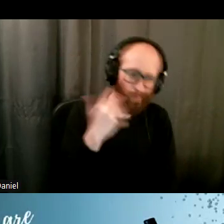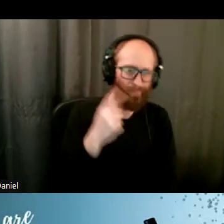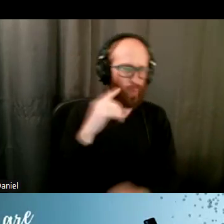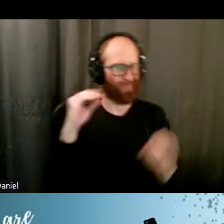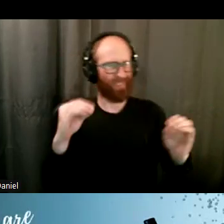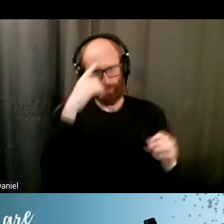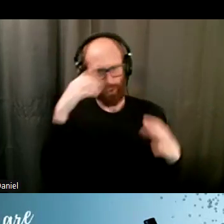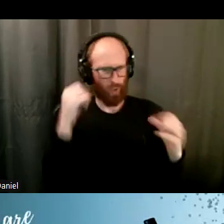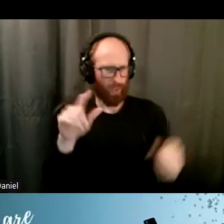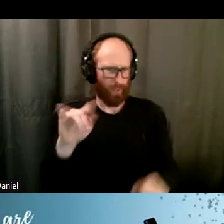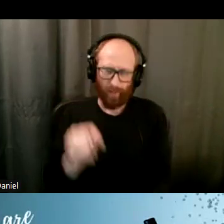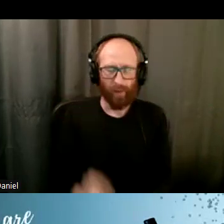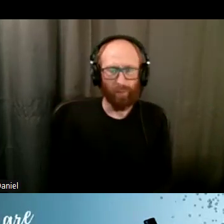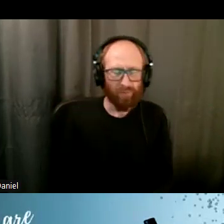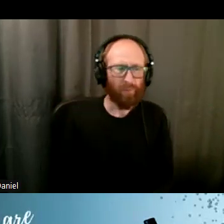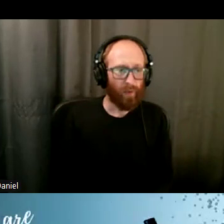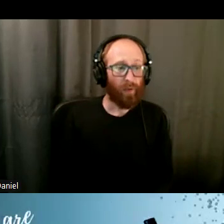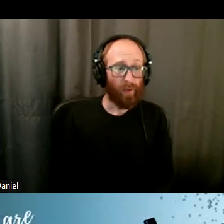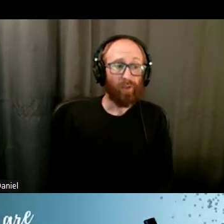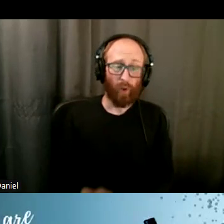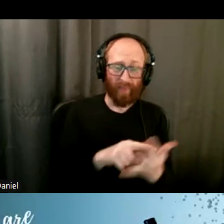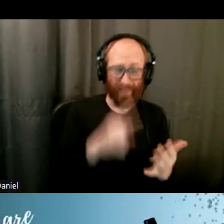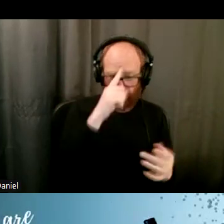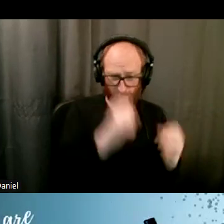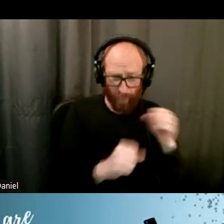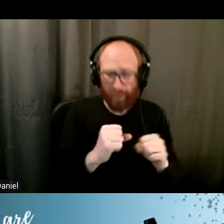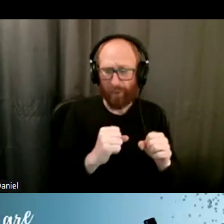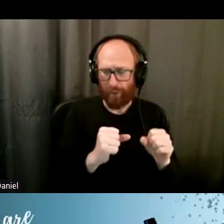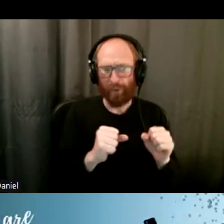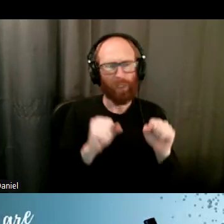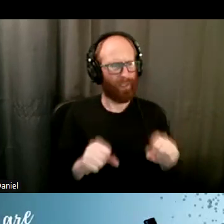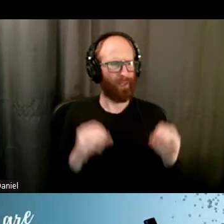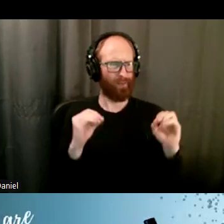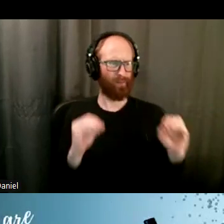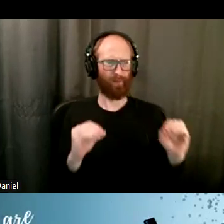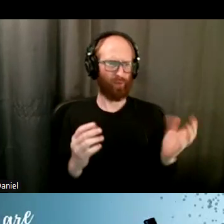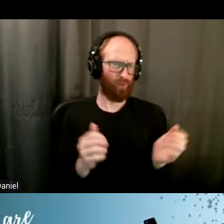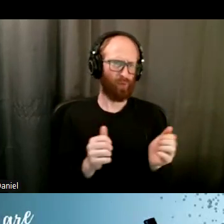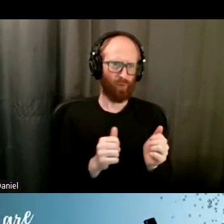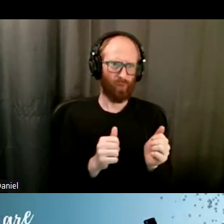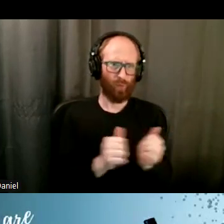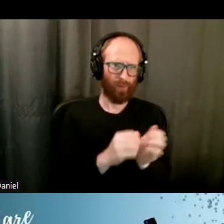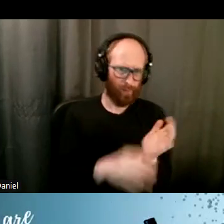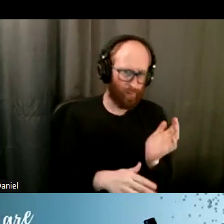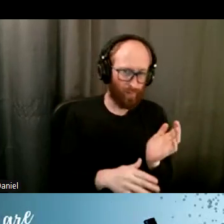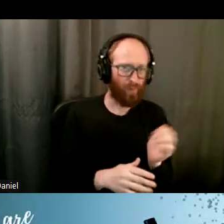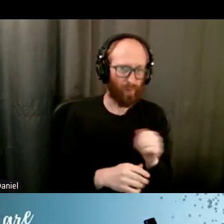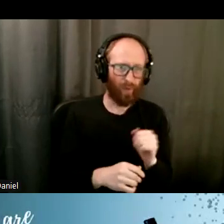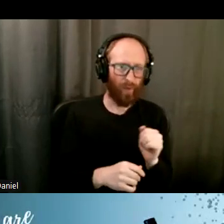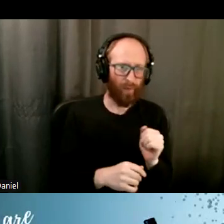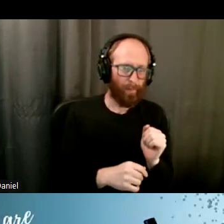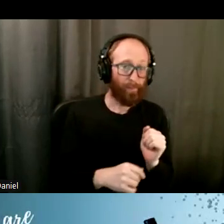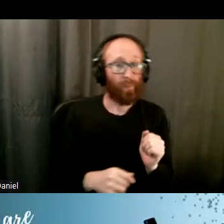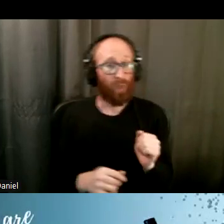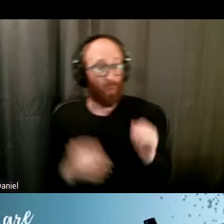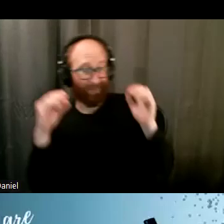skills and strategies can be taught to students with quality professional development, teachers can develop the skills to